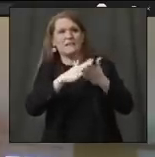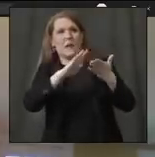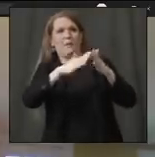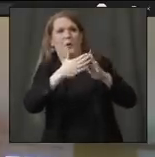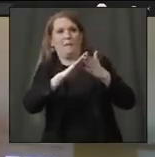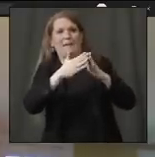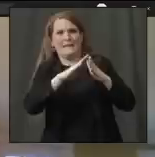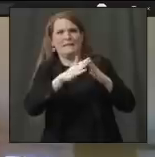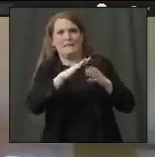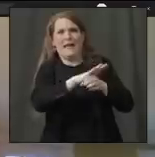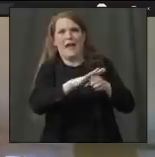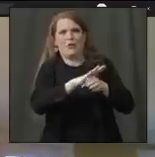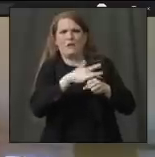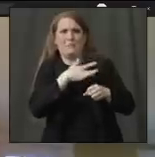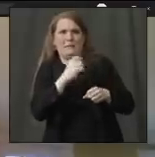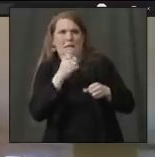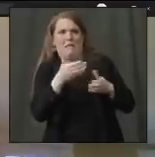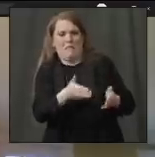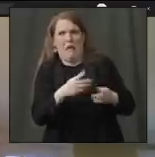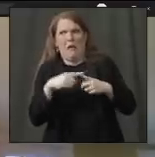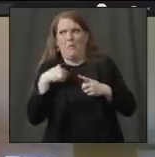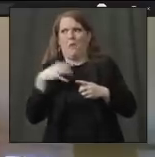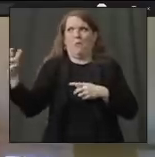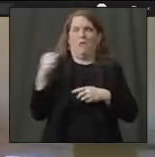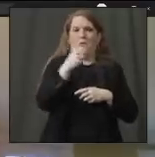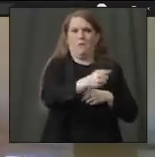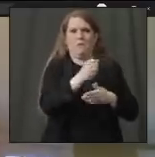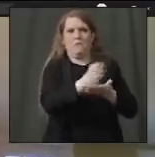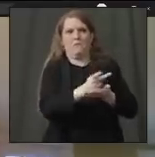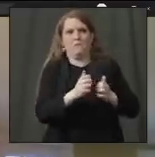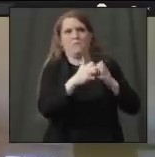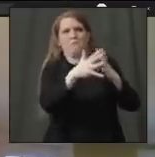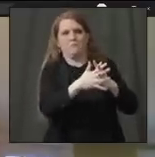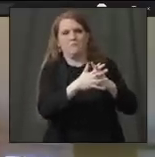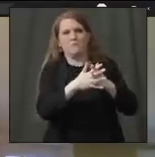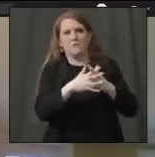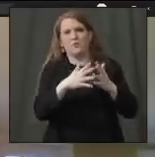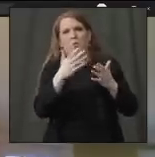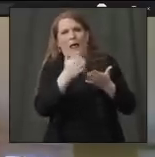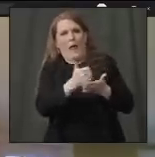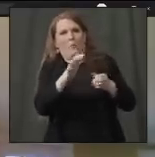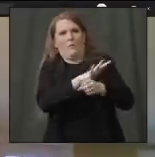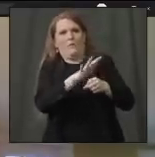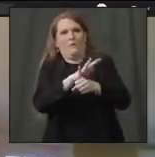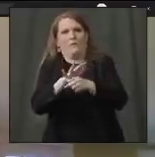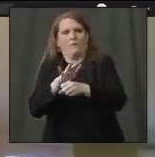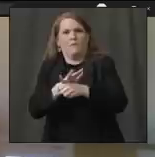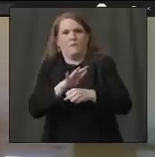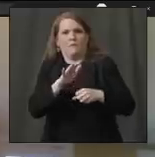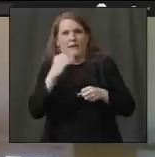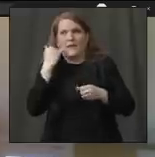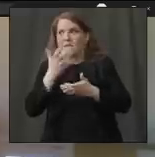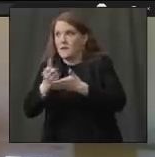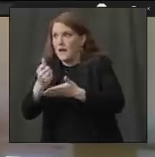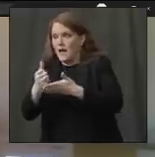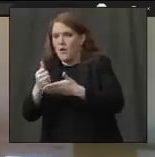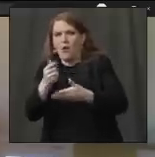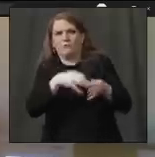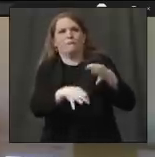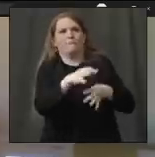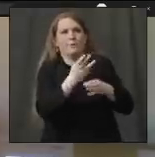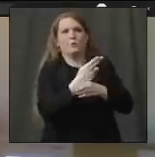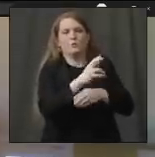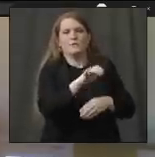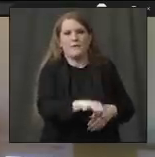we're seeing a tremendous demand for locally grown products across the state. People are returning